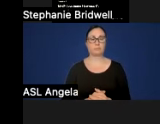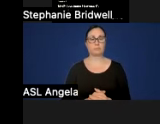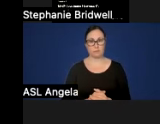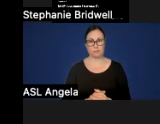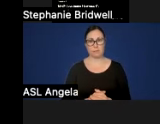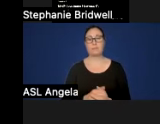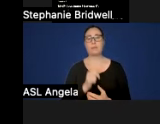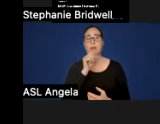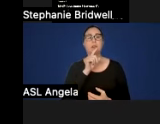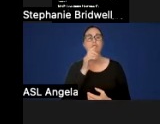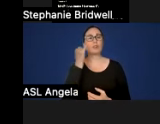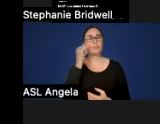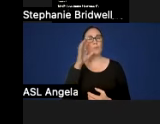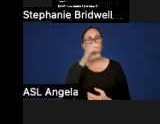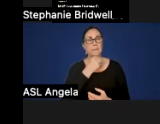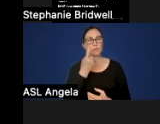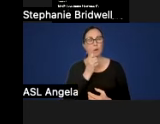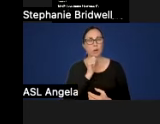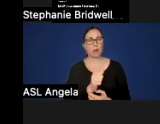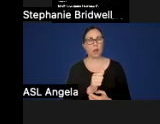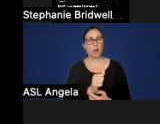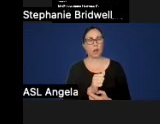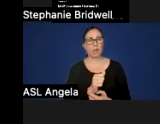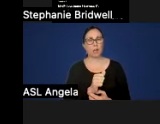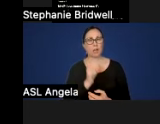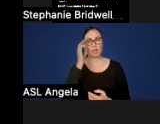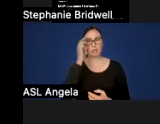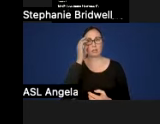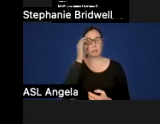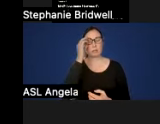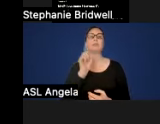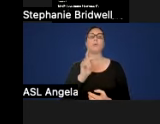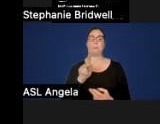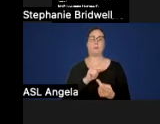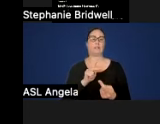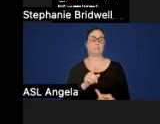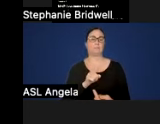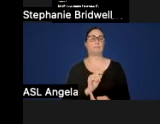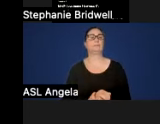I'm not sure if we missed one or not, but I will just, okay, perfect.